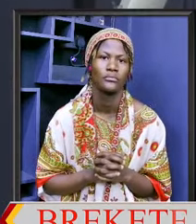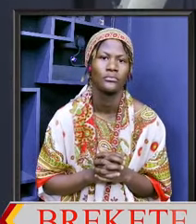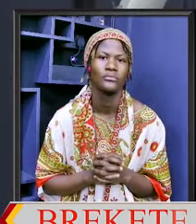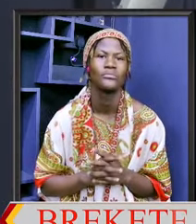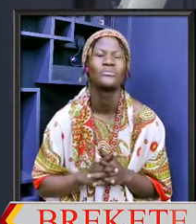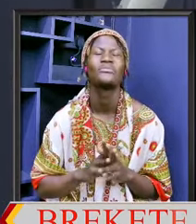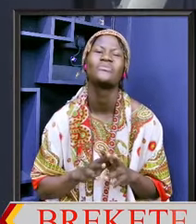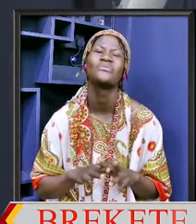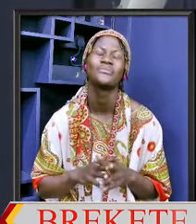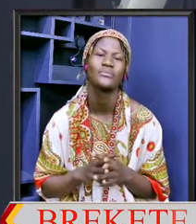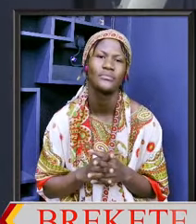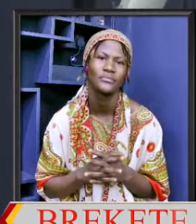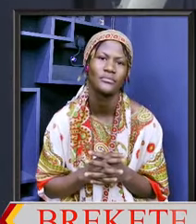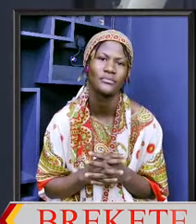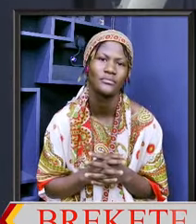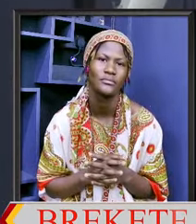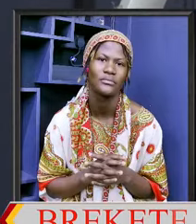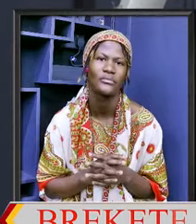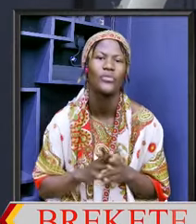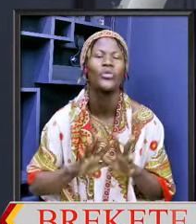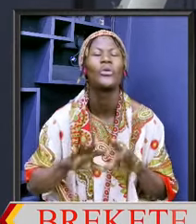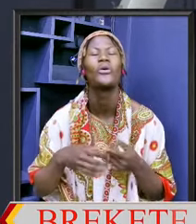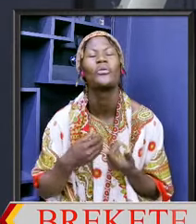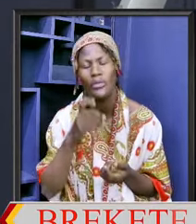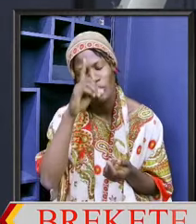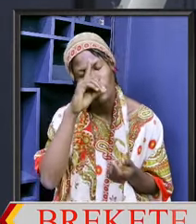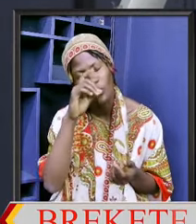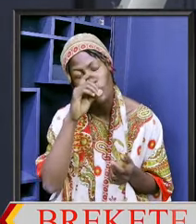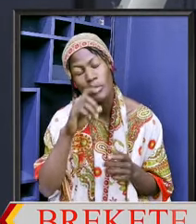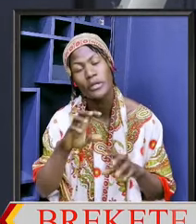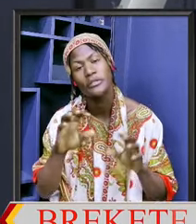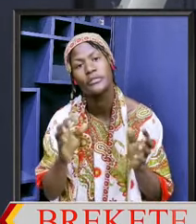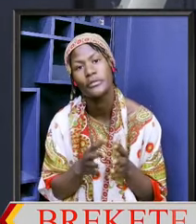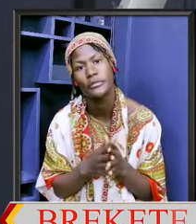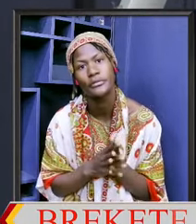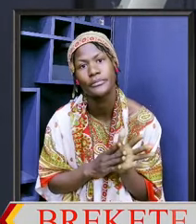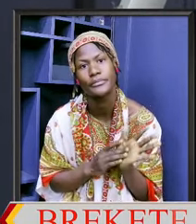Which when we go wise for this country?